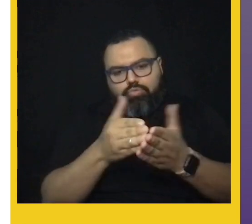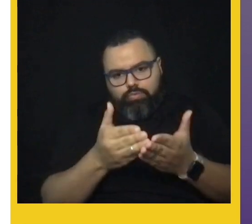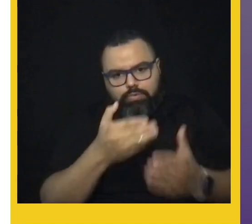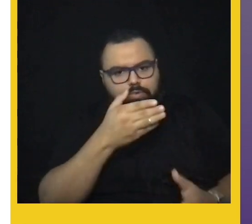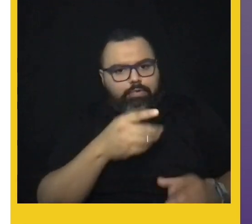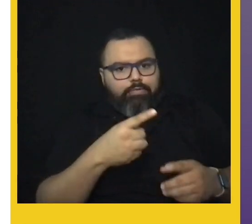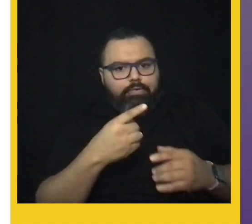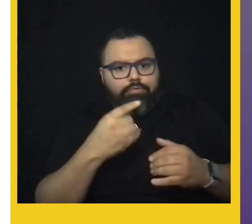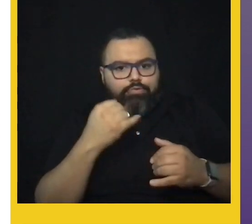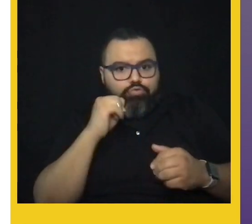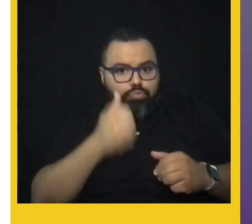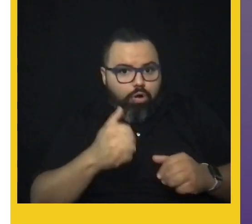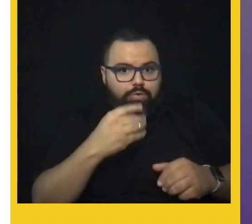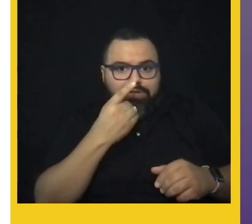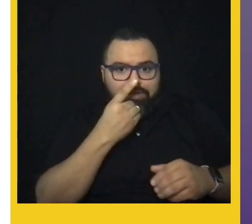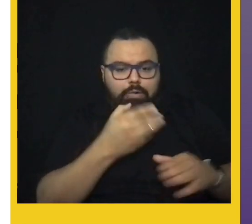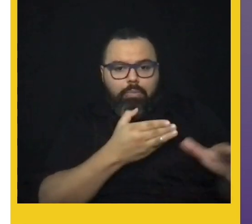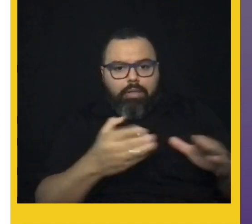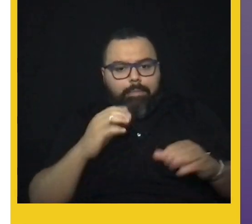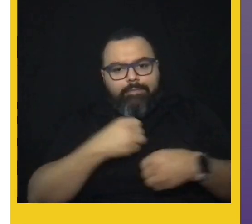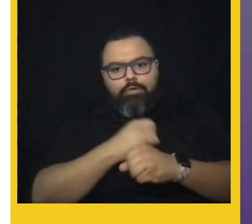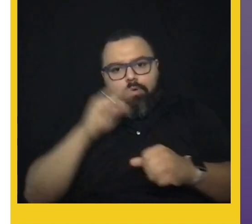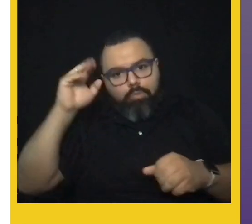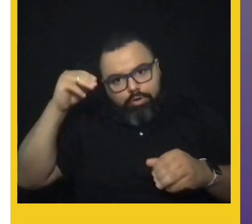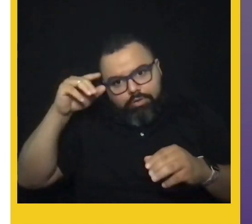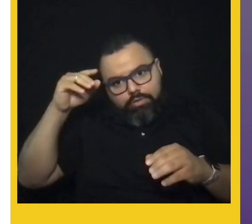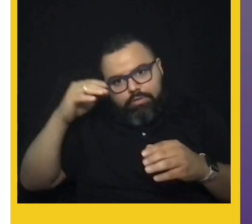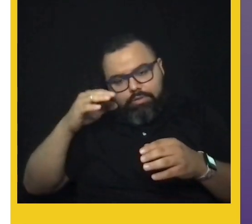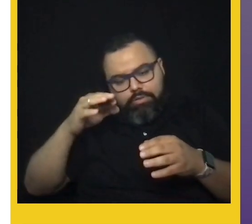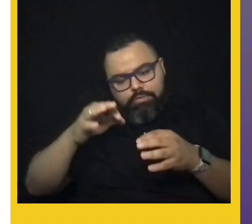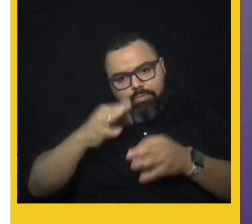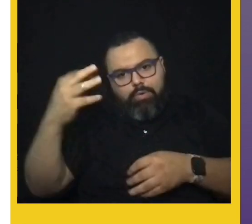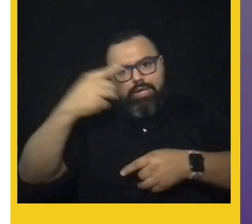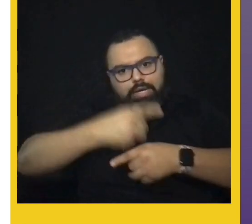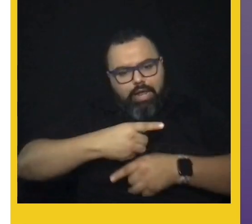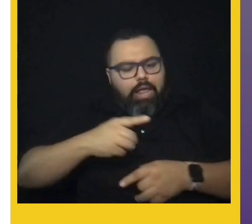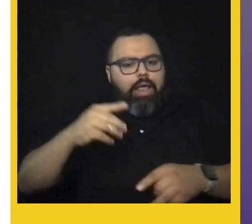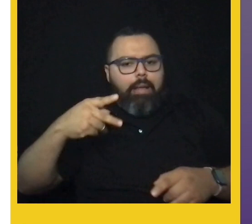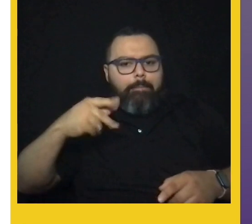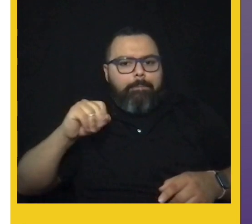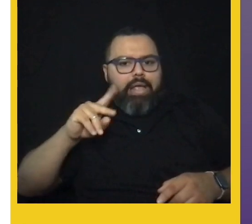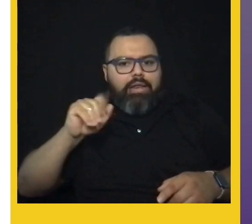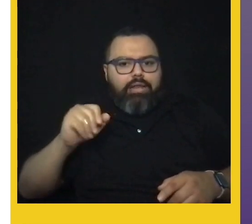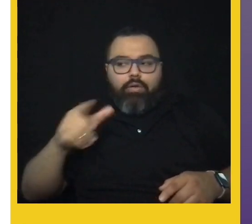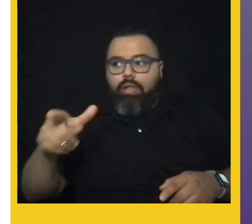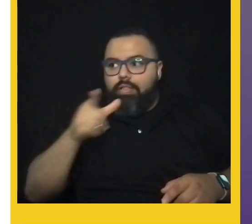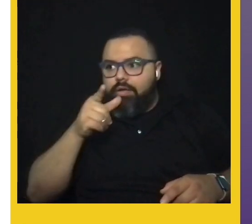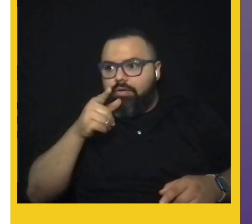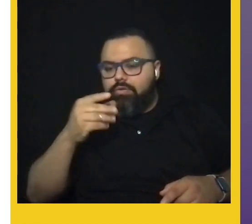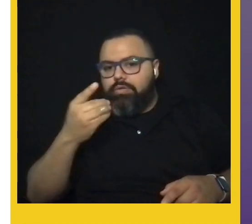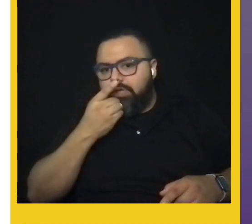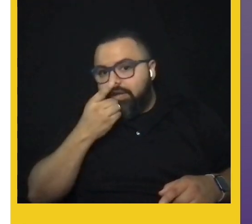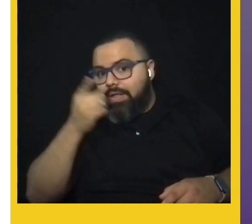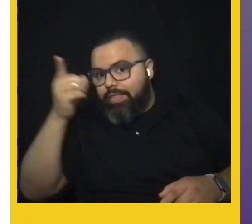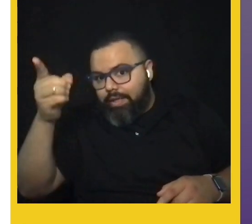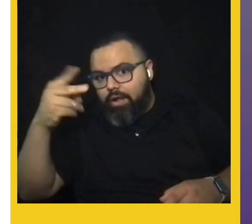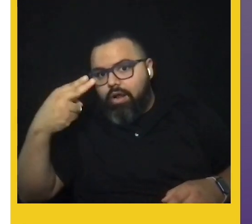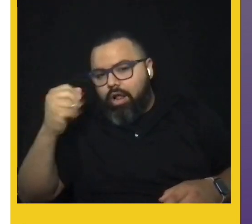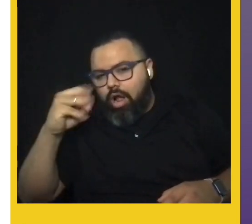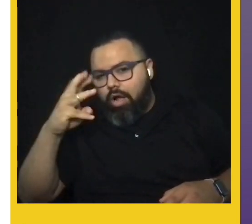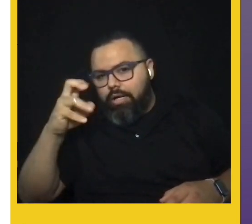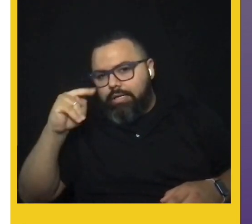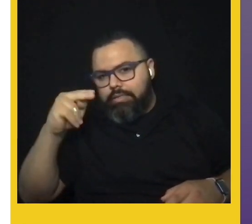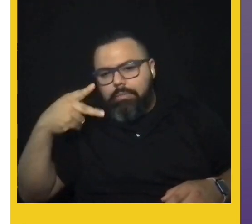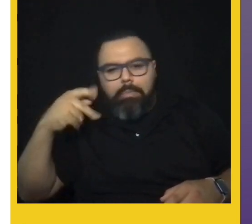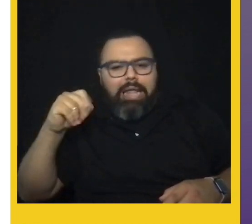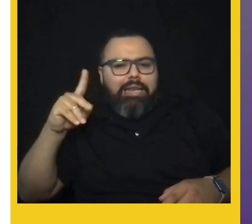inventory. Finally, tomorrow dinner plans are made for Burgess Spirit Day at Panda Express. Go have lunch or dinner at Panda